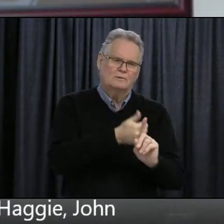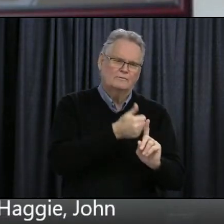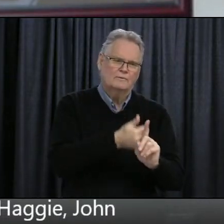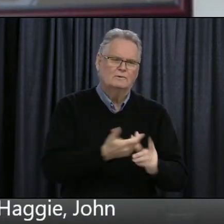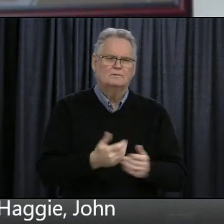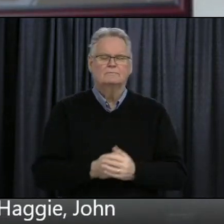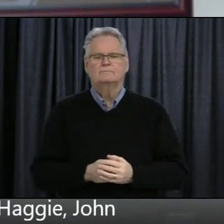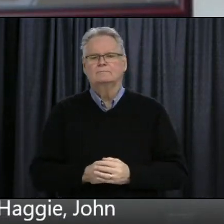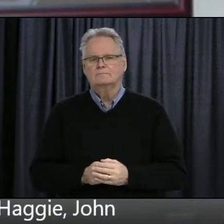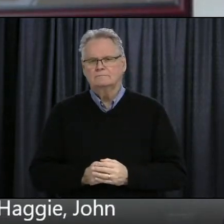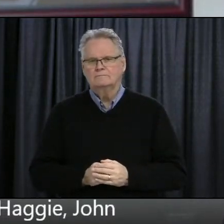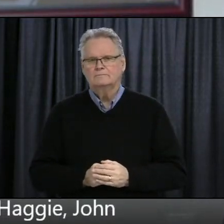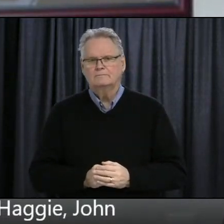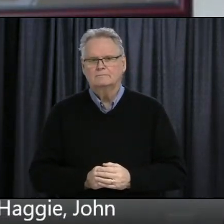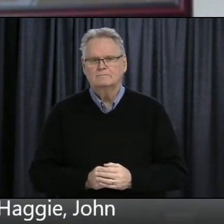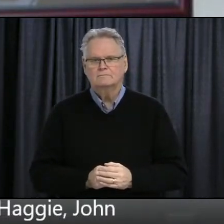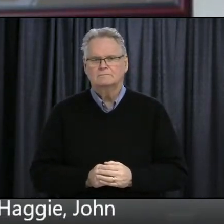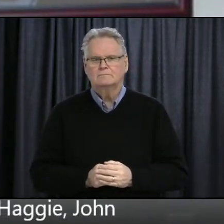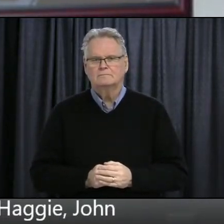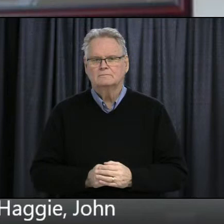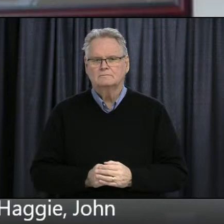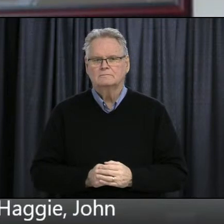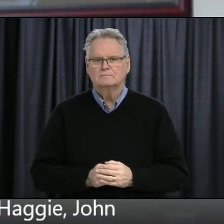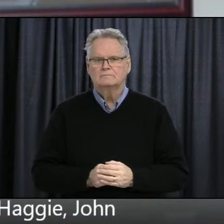available and care is still there.